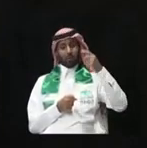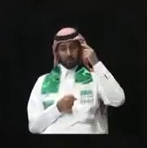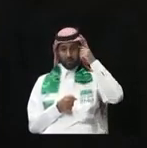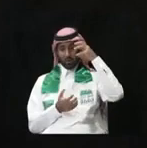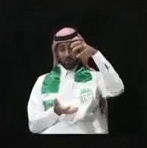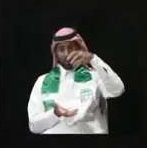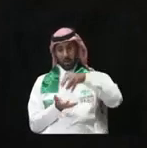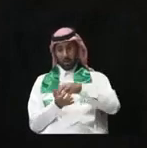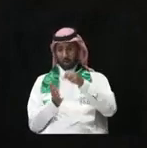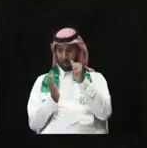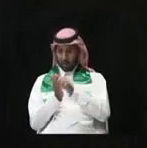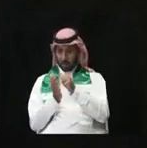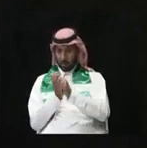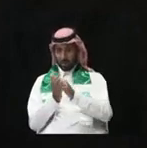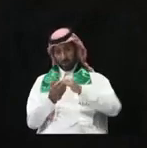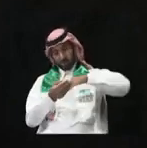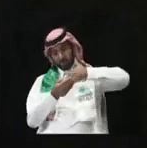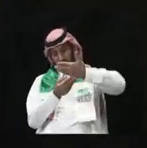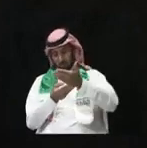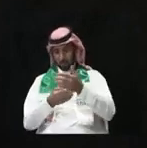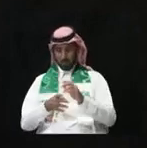just like the way that we are doing it.